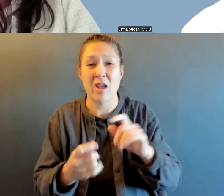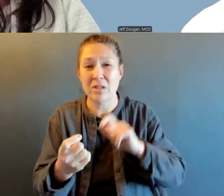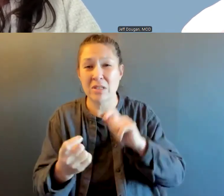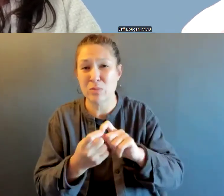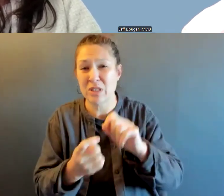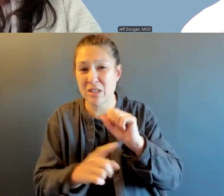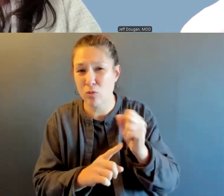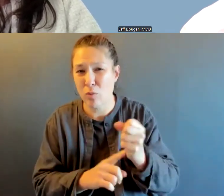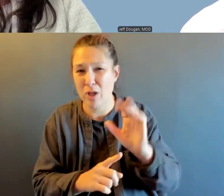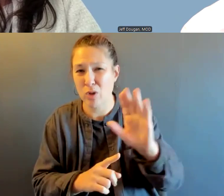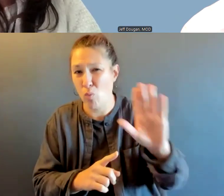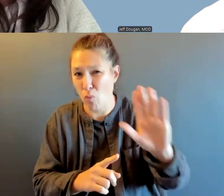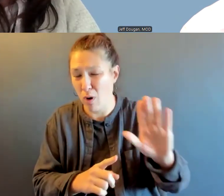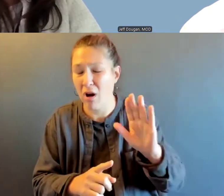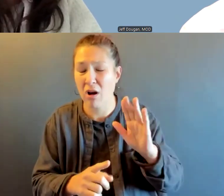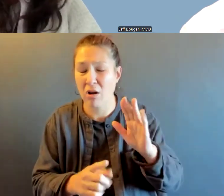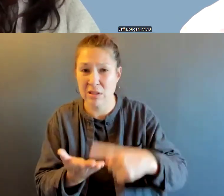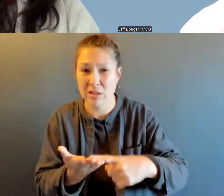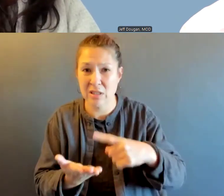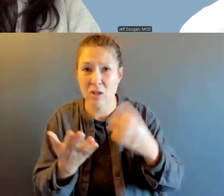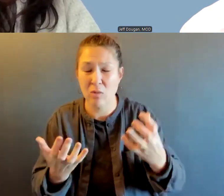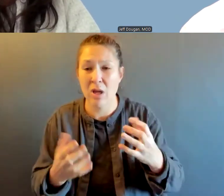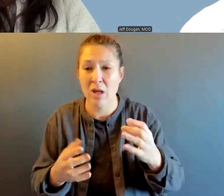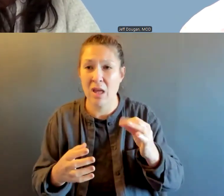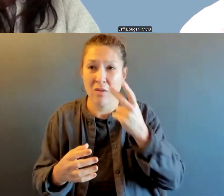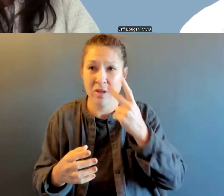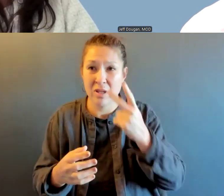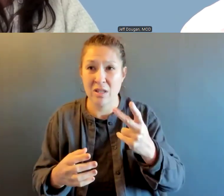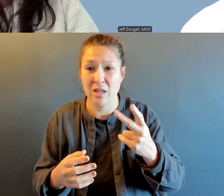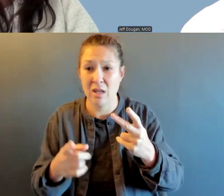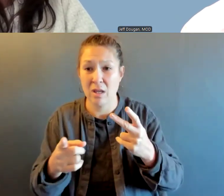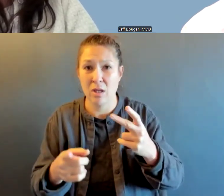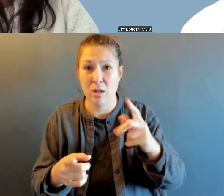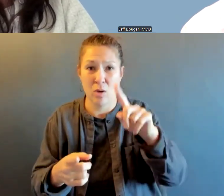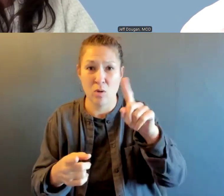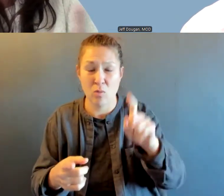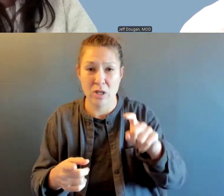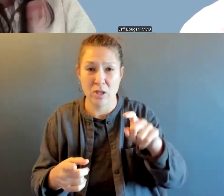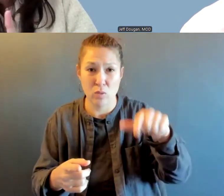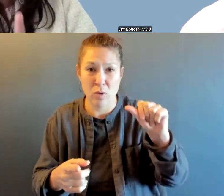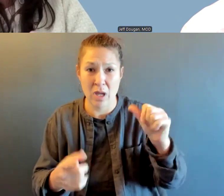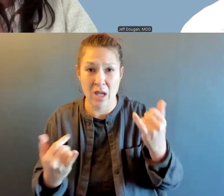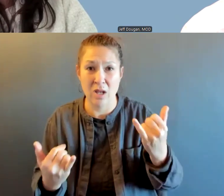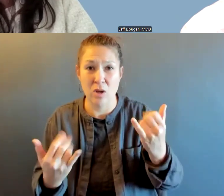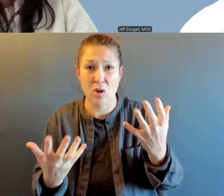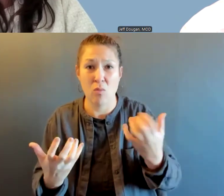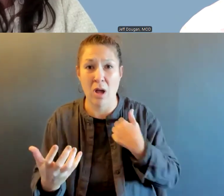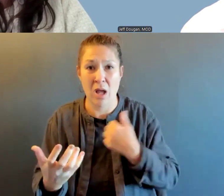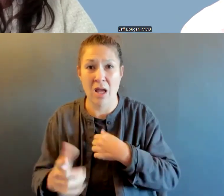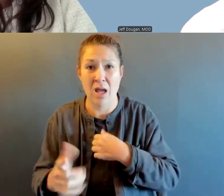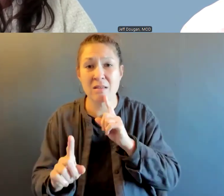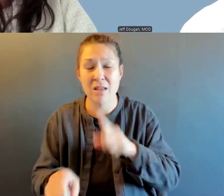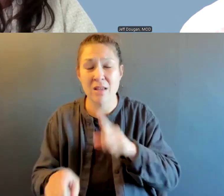depth. If you see any questions in the Q&A right now that you'd like us to answer, there is a thumbs up option that'll move